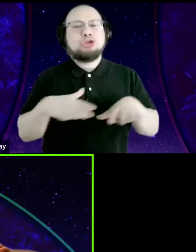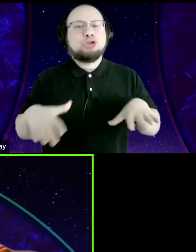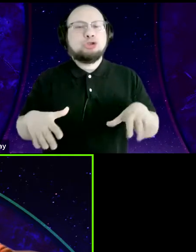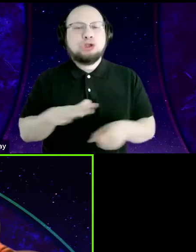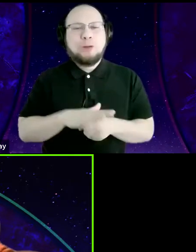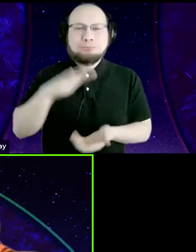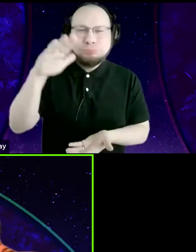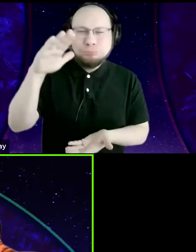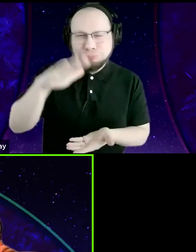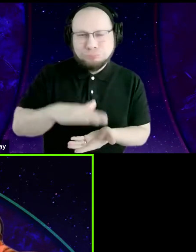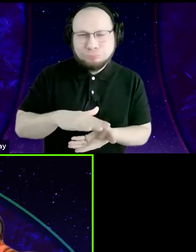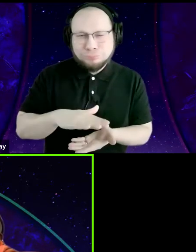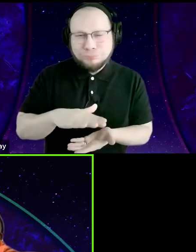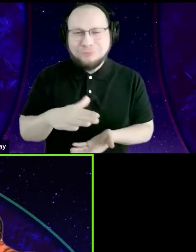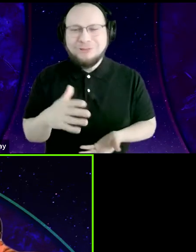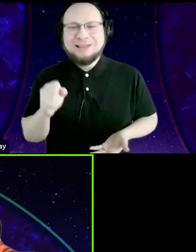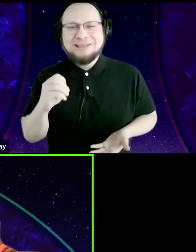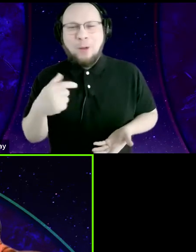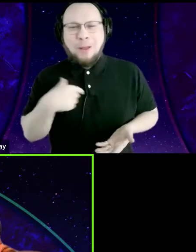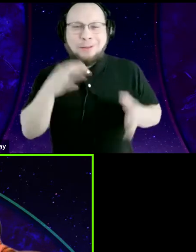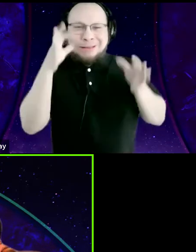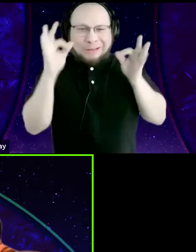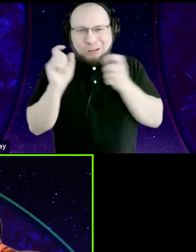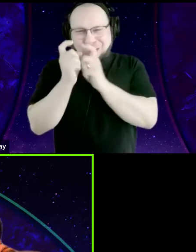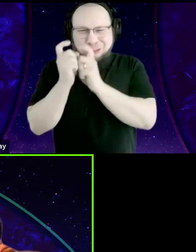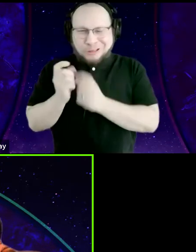stress. And I've made some decisions and